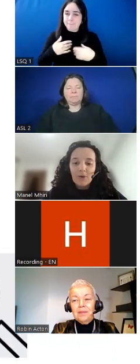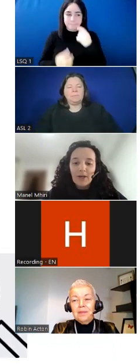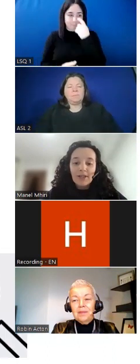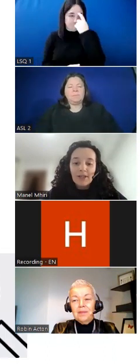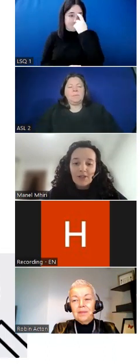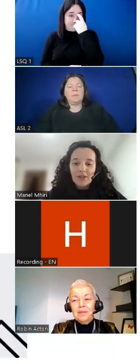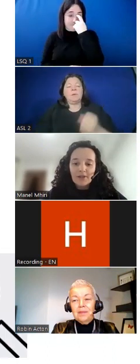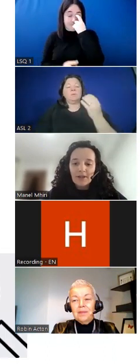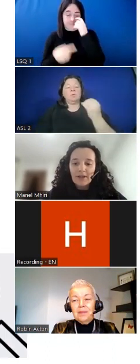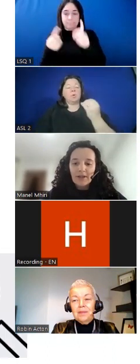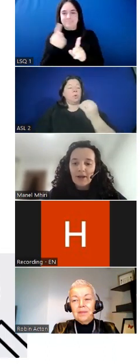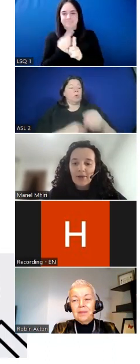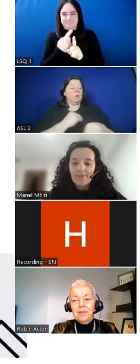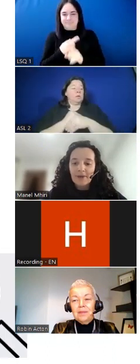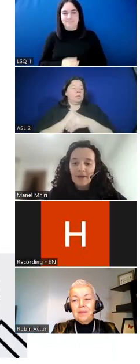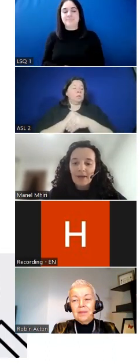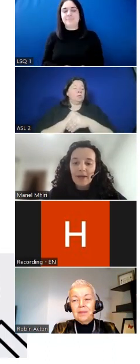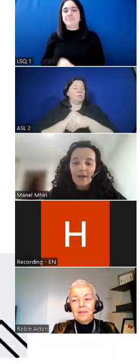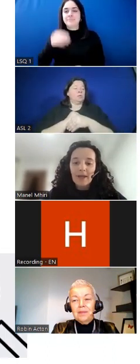So in addition,